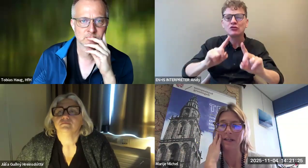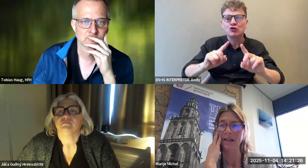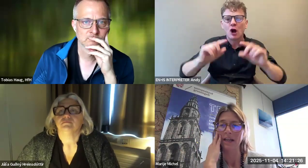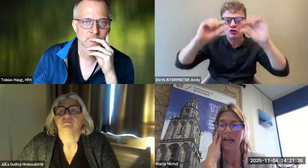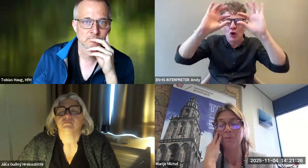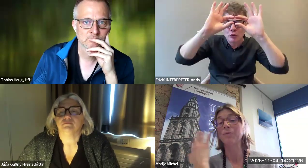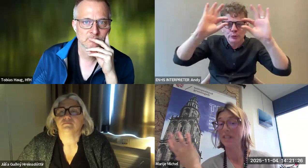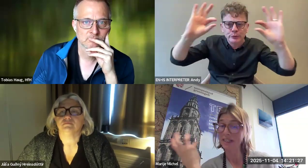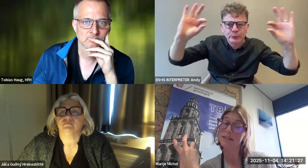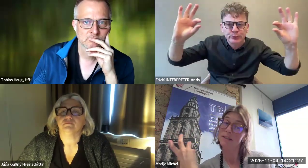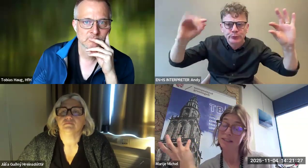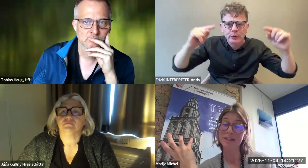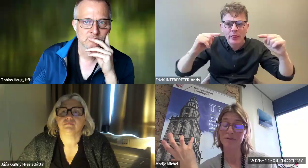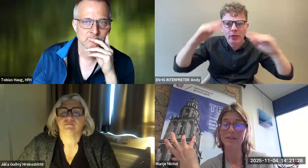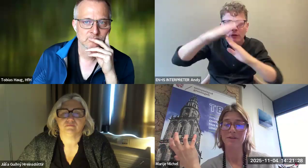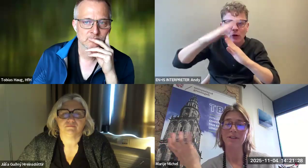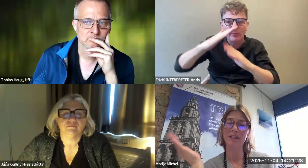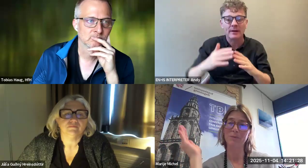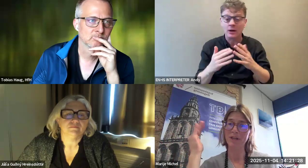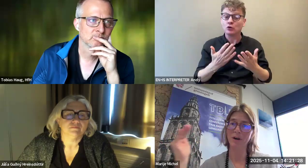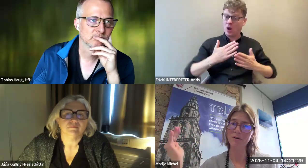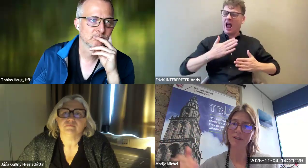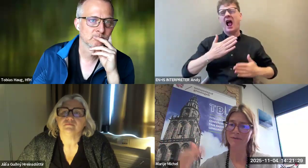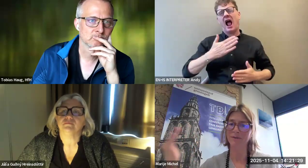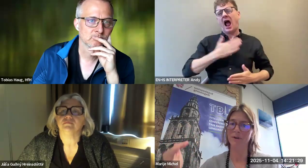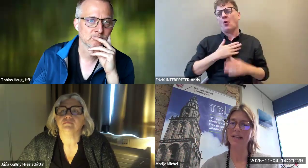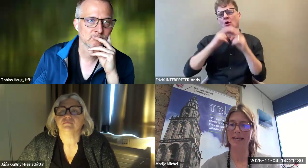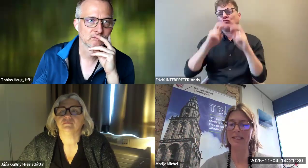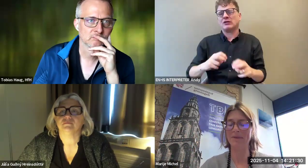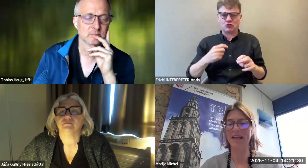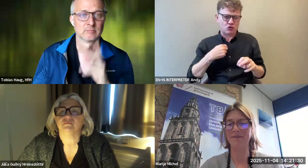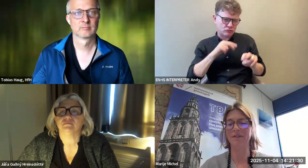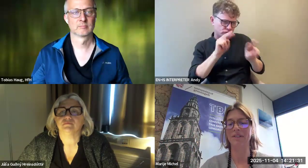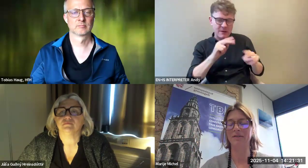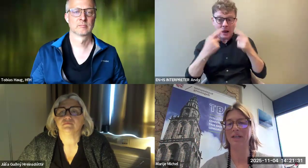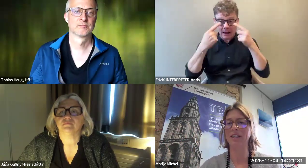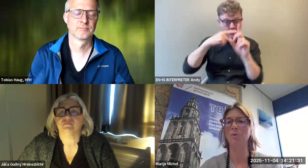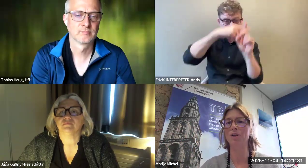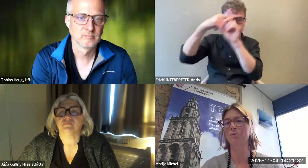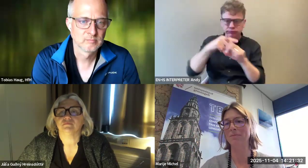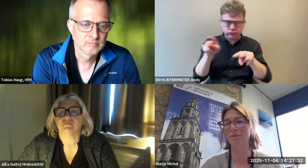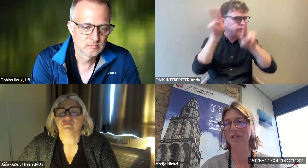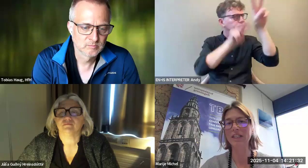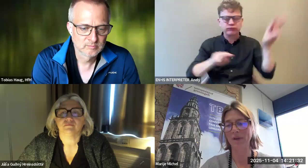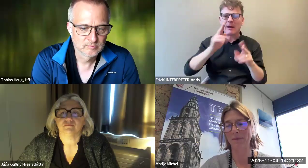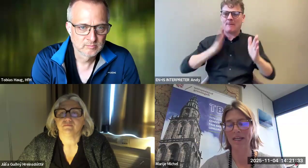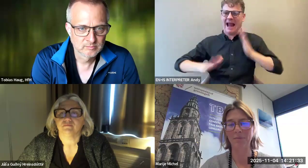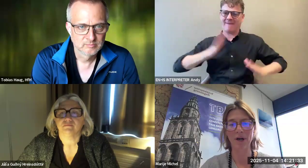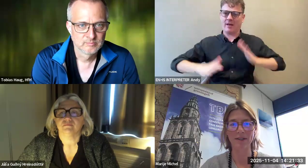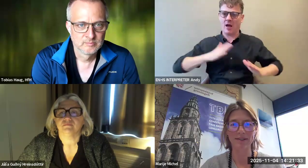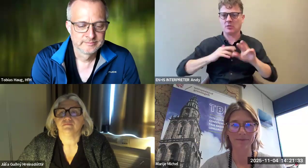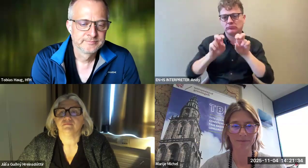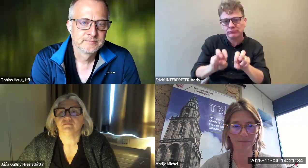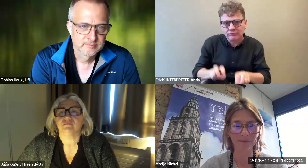screen. And what we did in this research is we coded for all that gaze behavior to see, okay, so what do people read when they